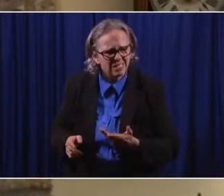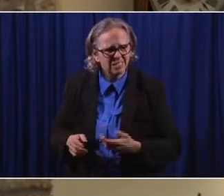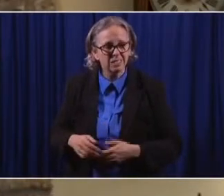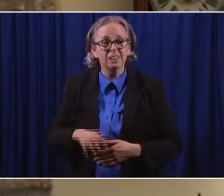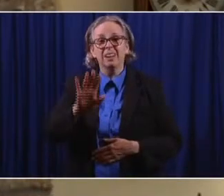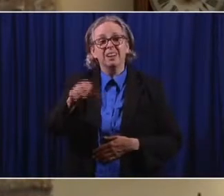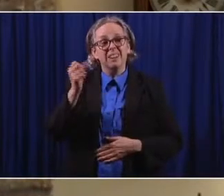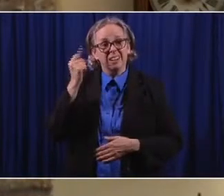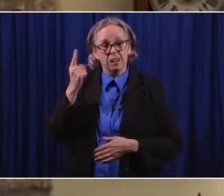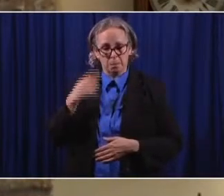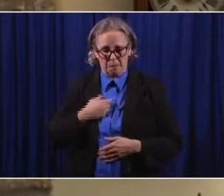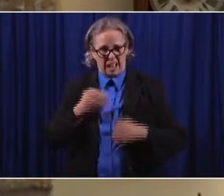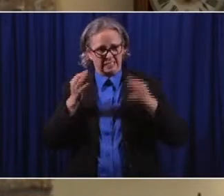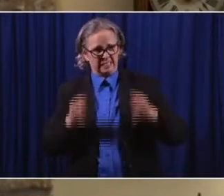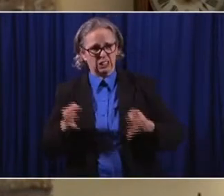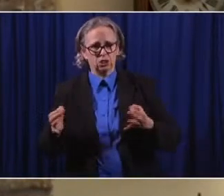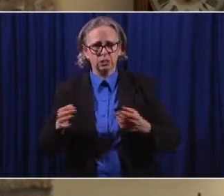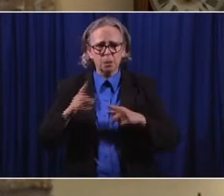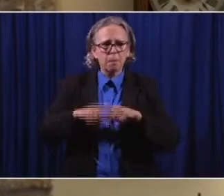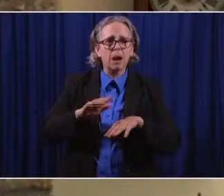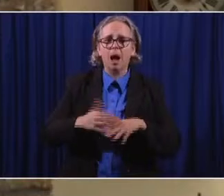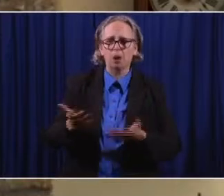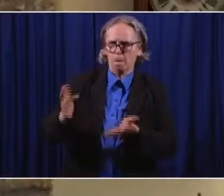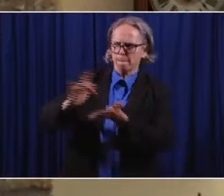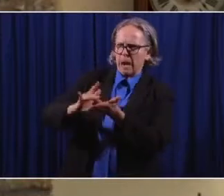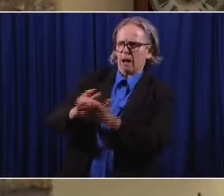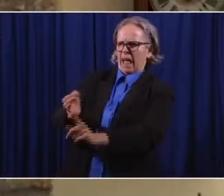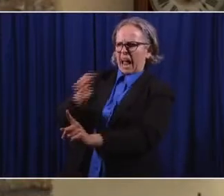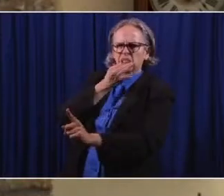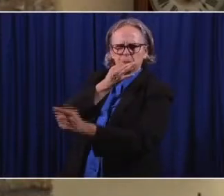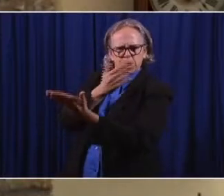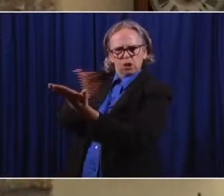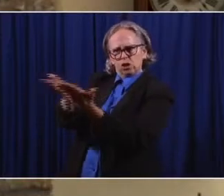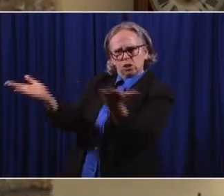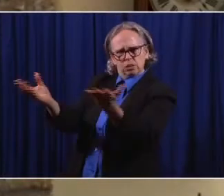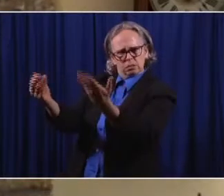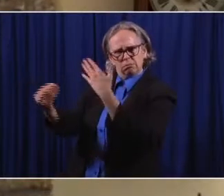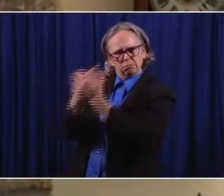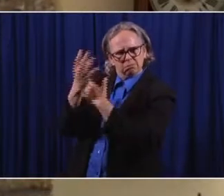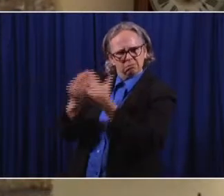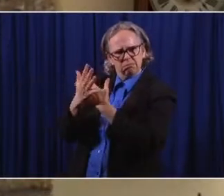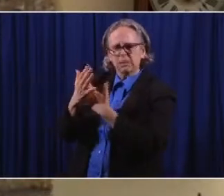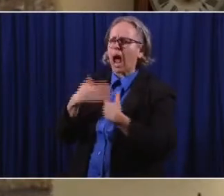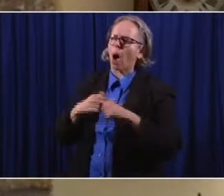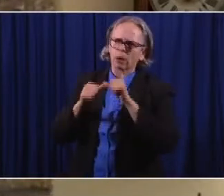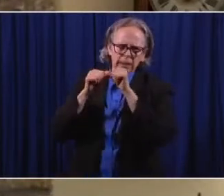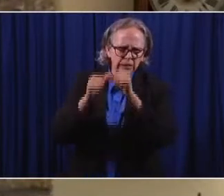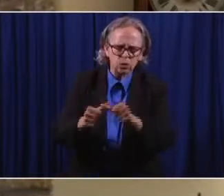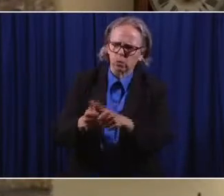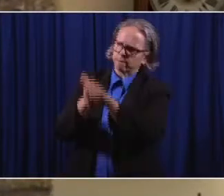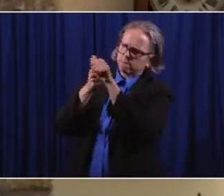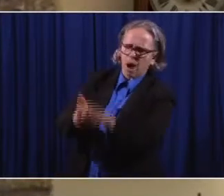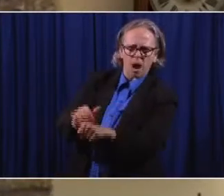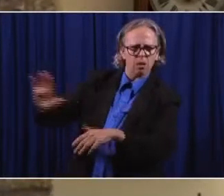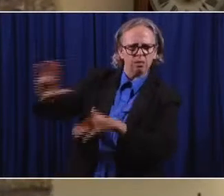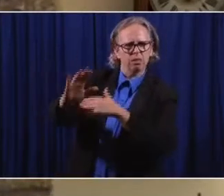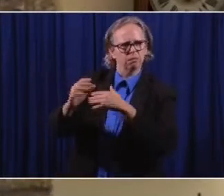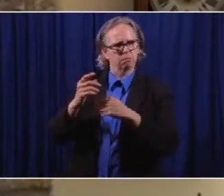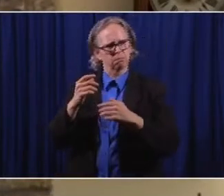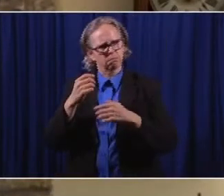get. I'm going to continue to make the decisions that are appropriate. I'm going to continue to work with the state